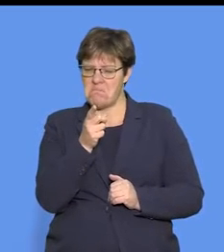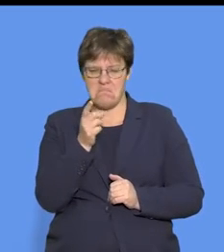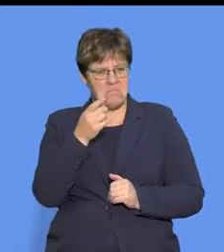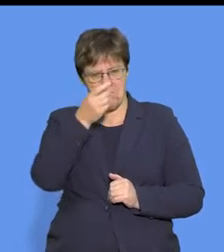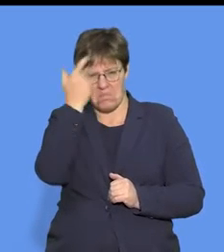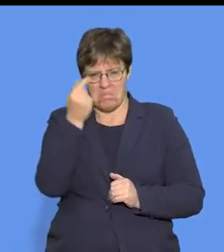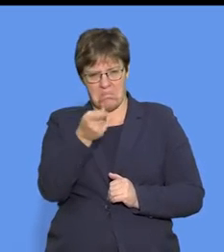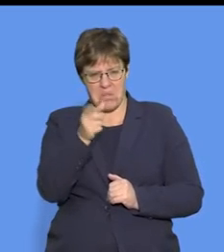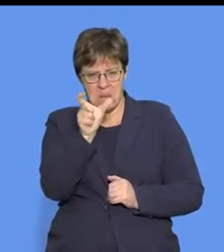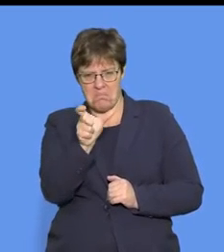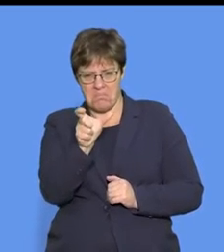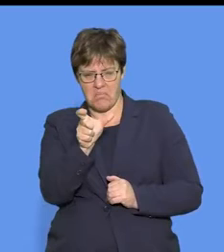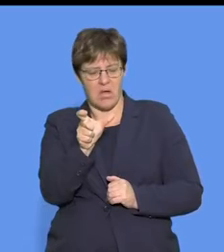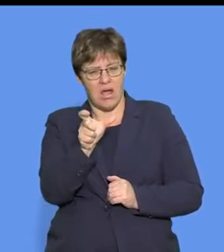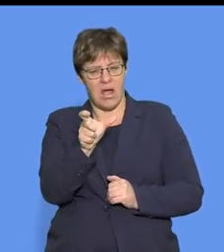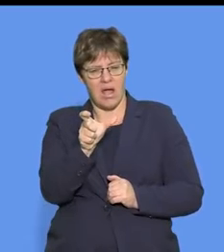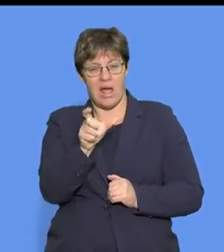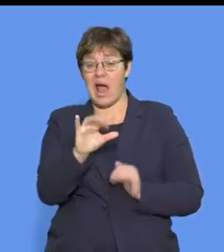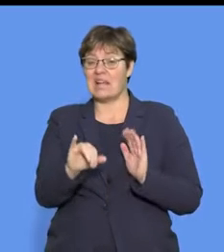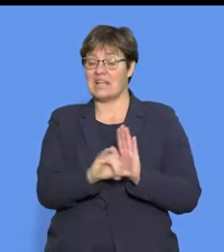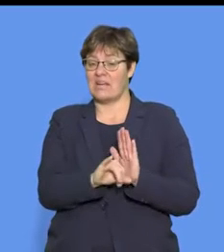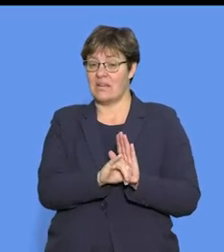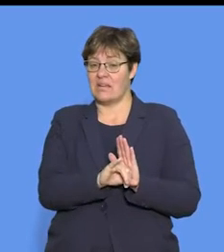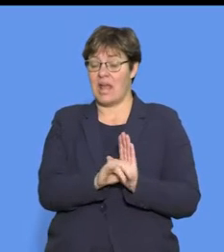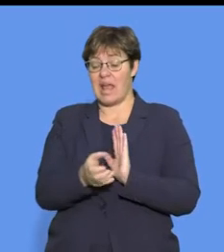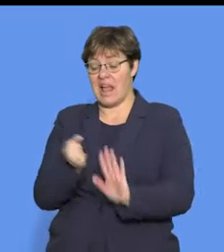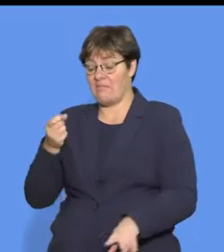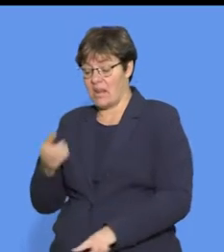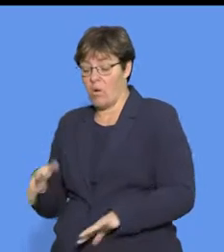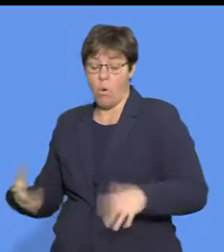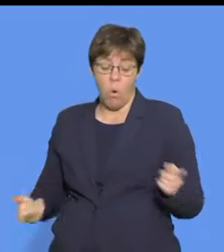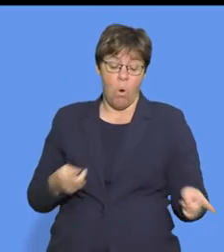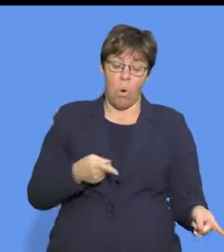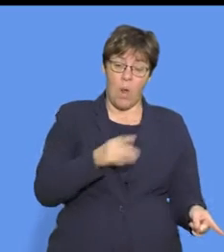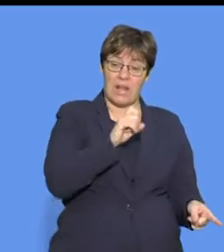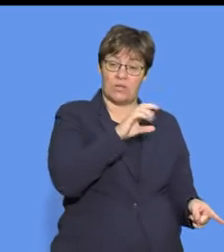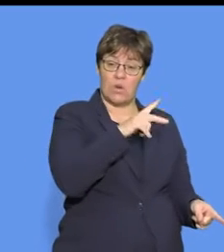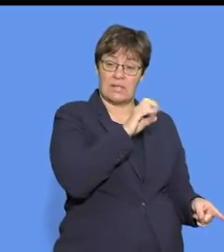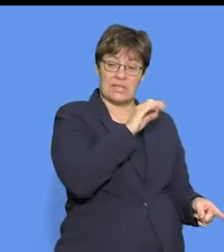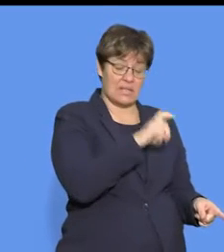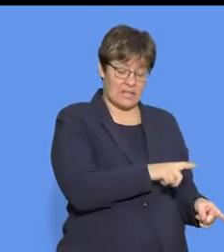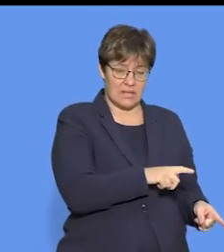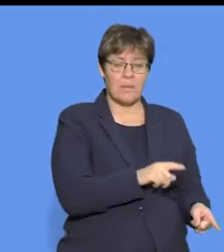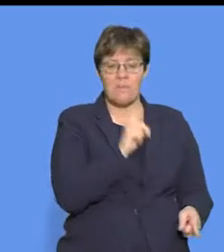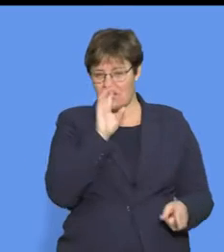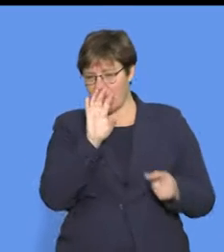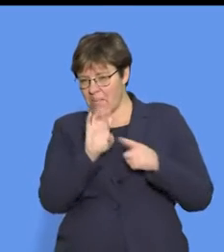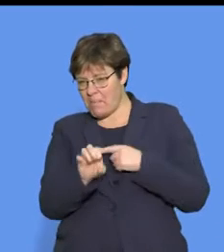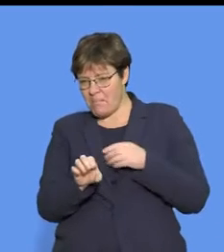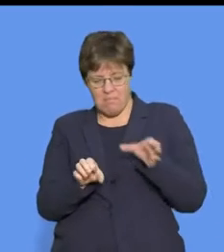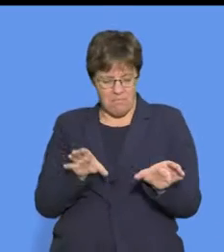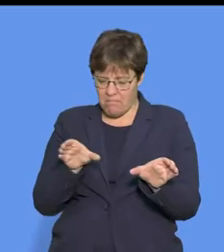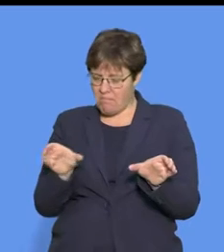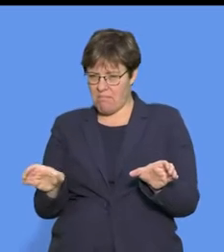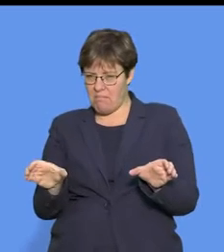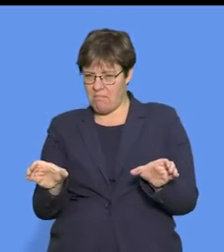often used that term. It's not identifying it, is it galvanic or is it electrolytic? But what we